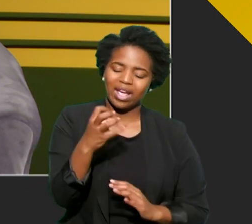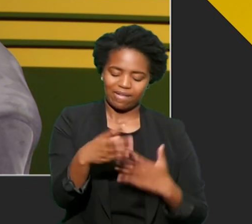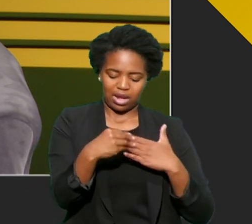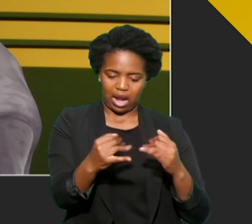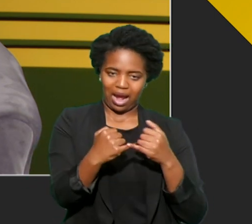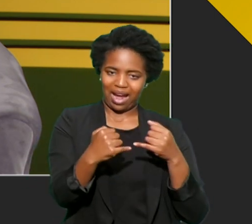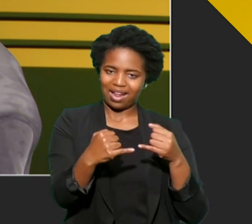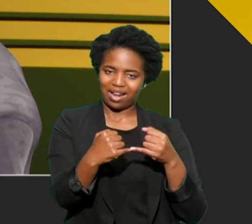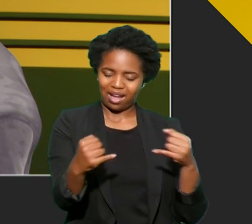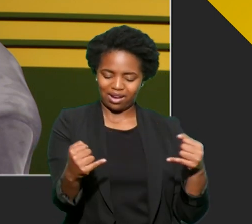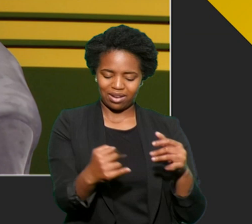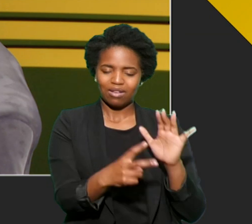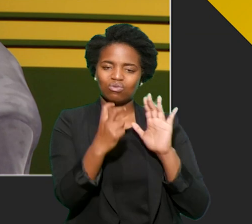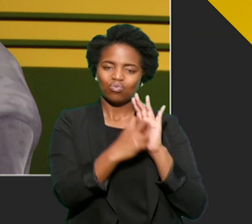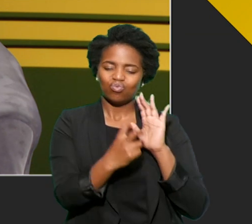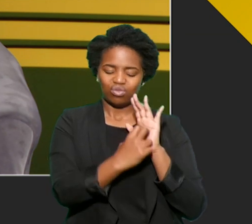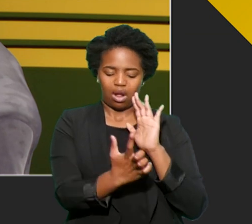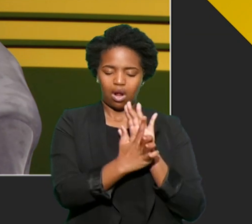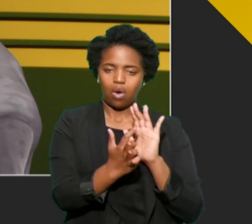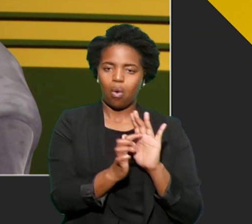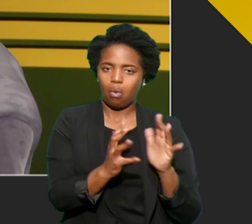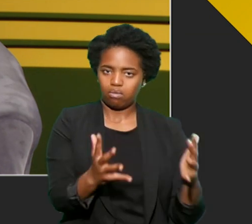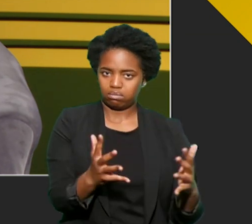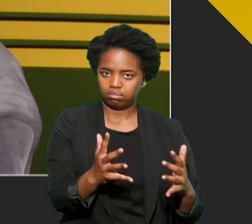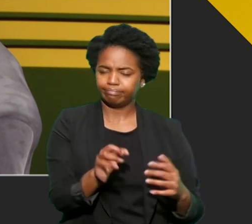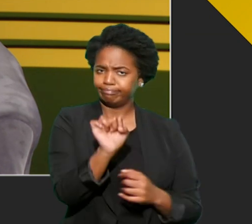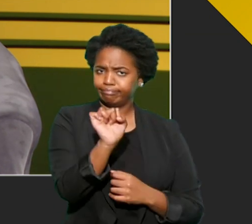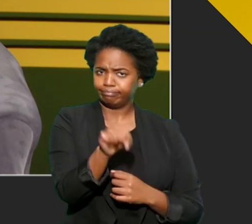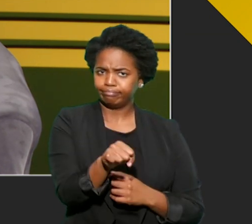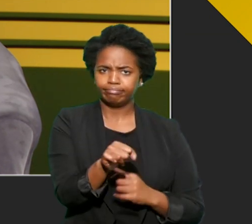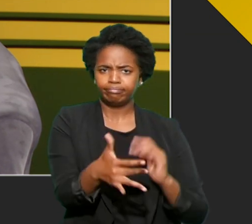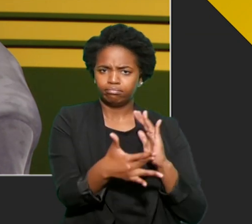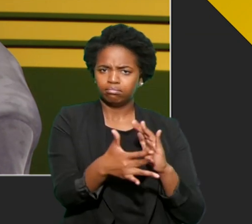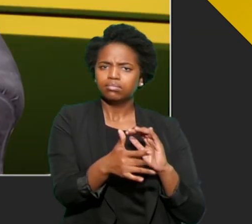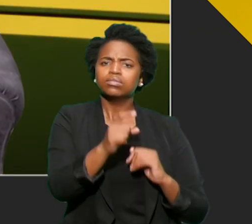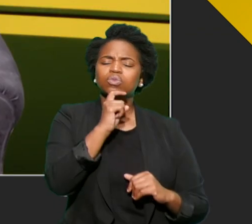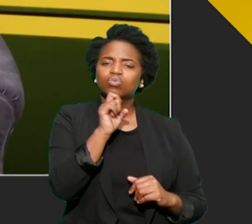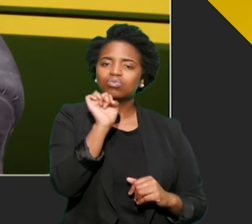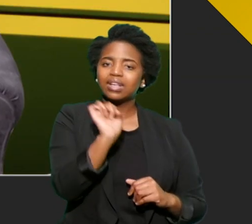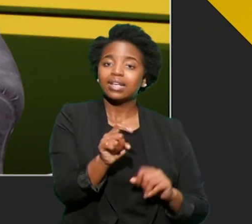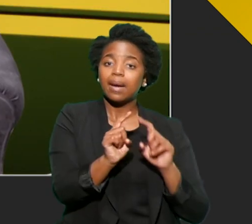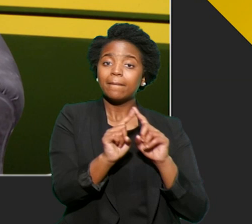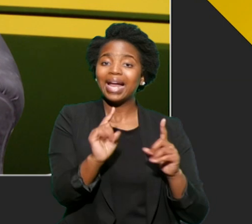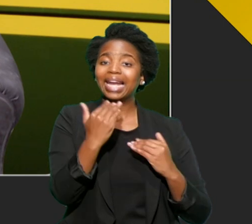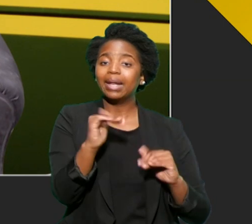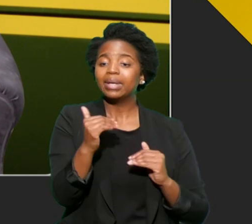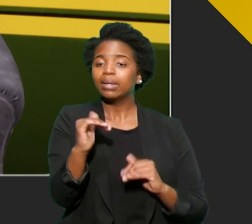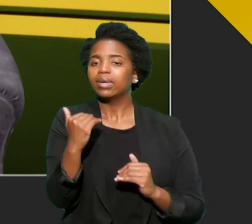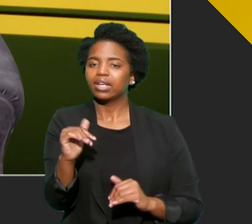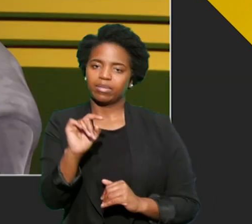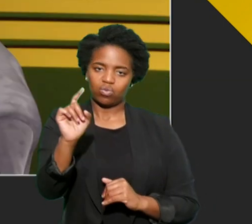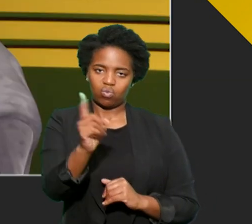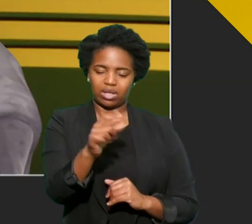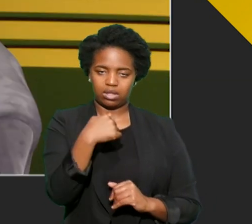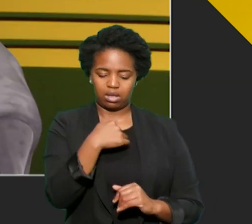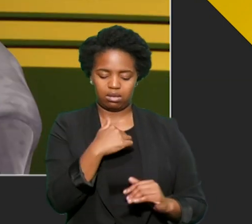regulation stipulating how much of these electromagnetic waves can be in a certain device, and then